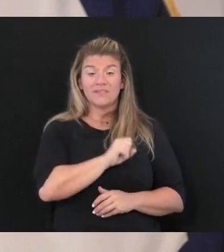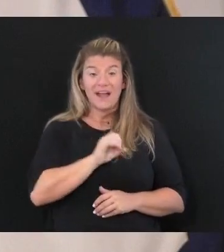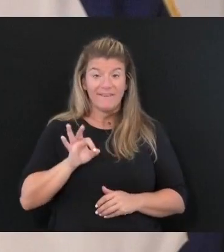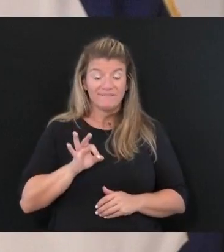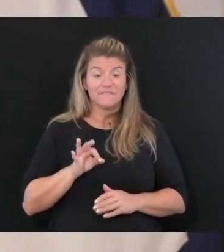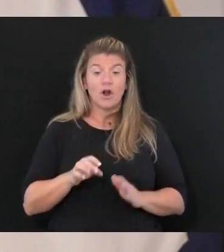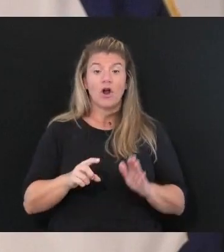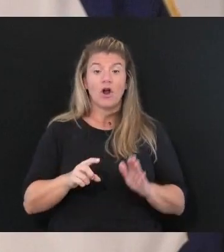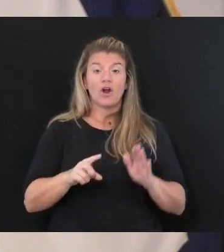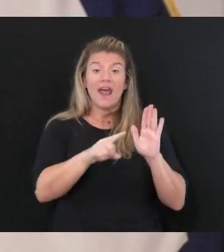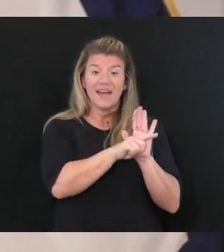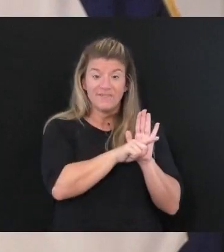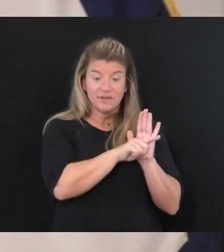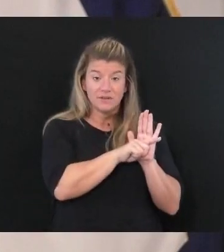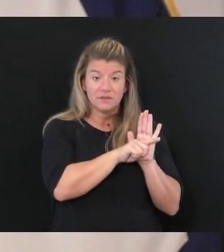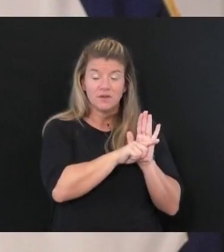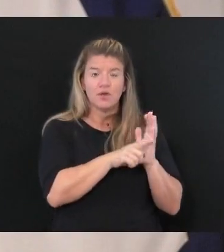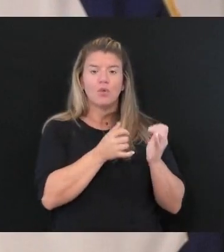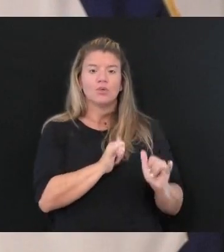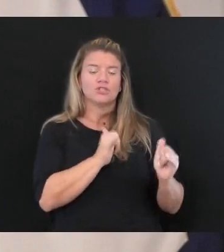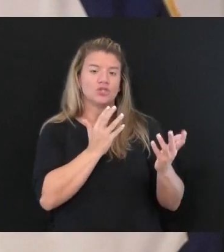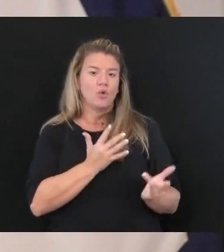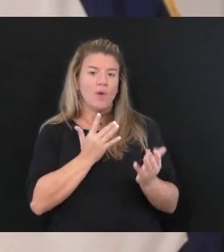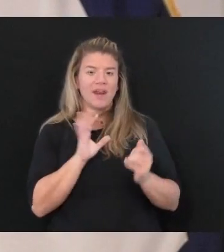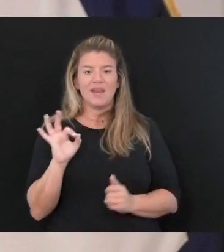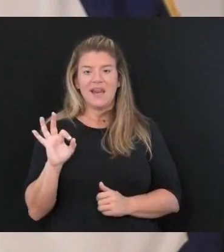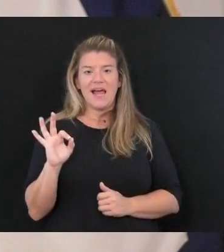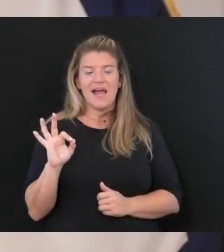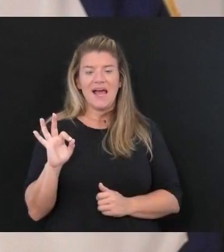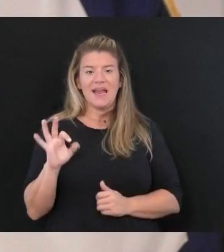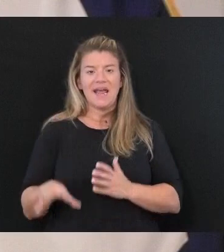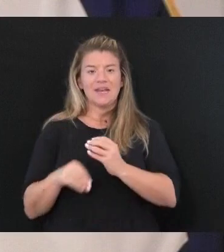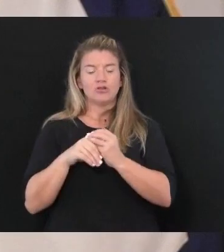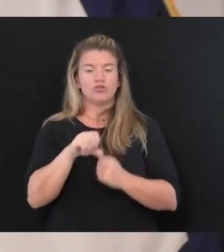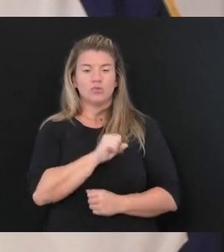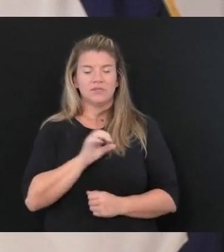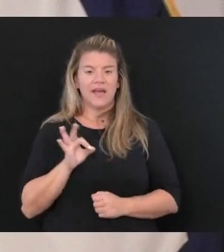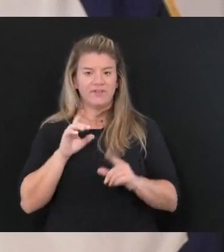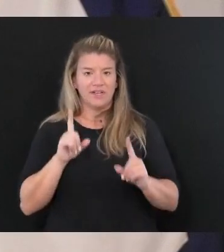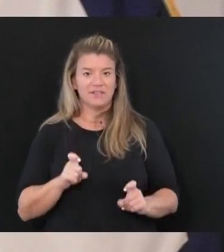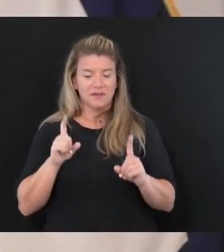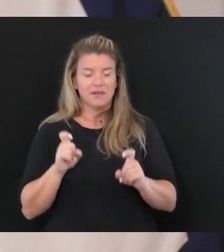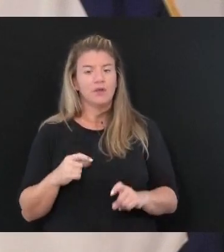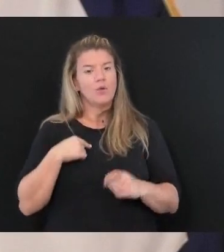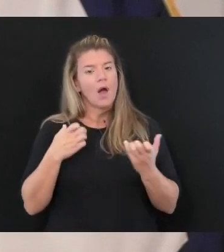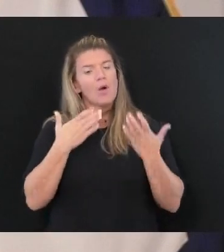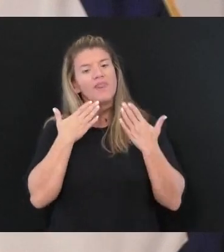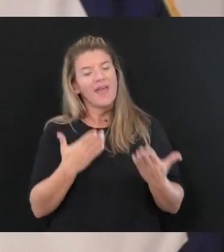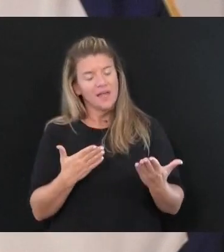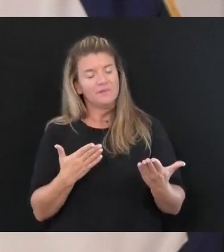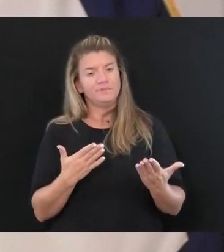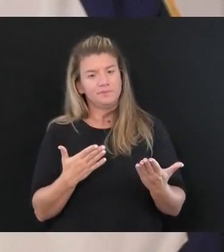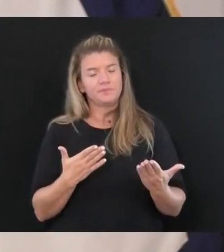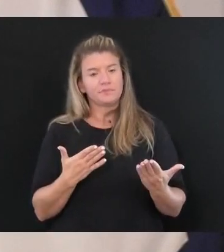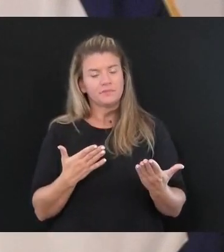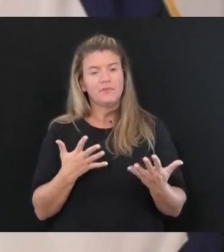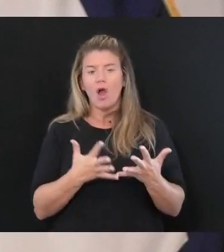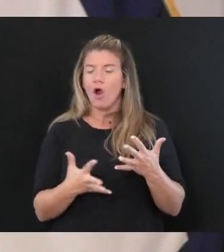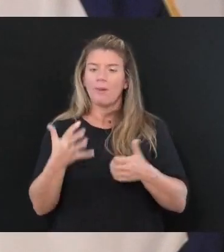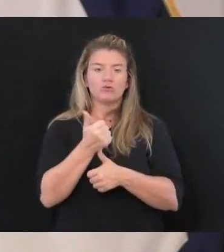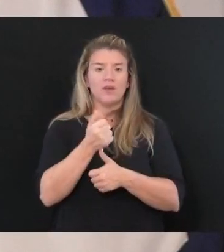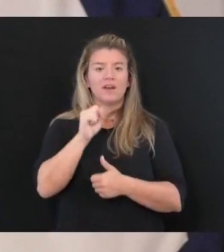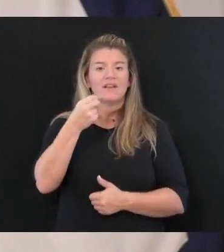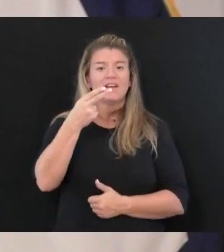negative. We're still awaiting 9 additional staff tests, but I want to thank our administrator,